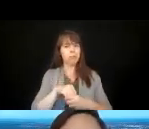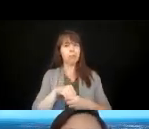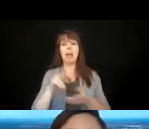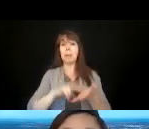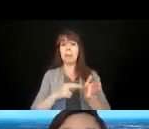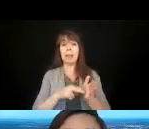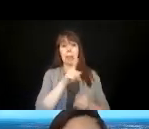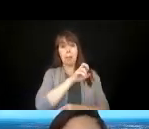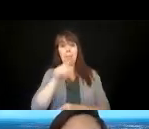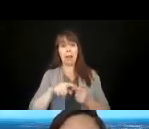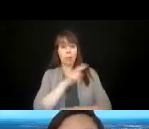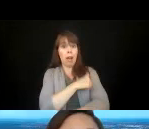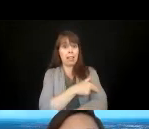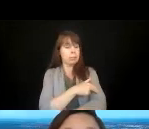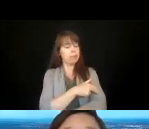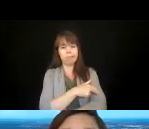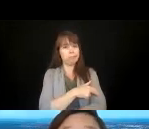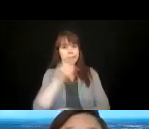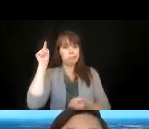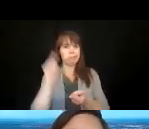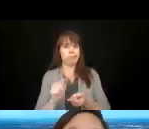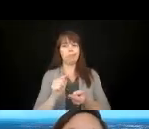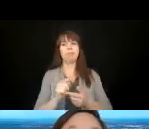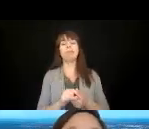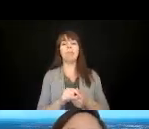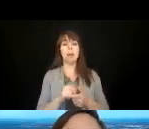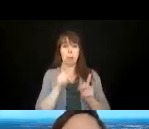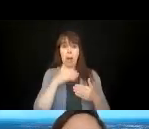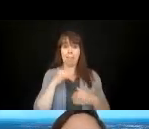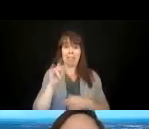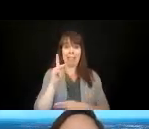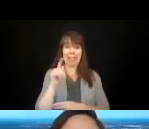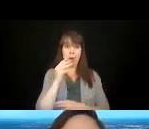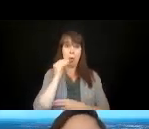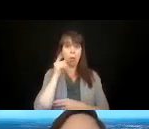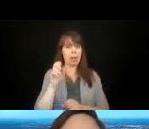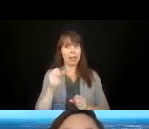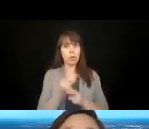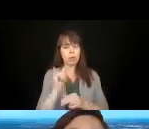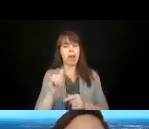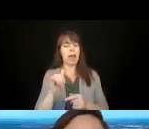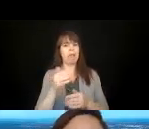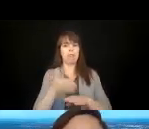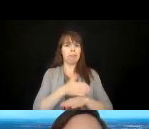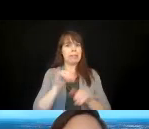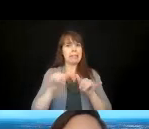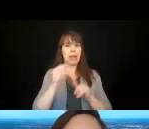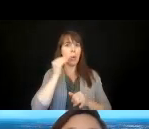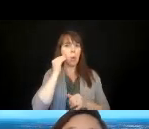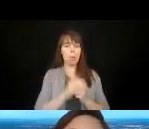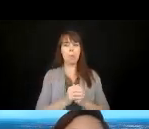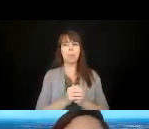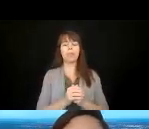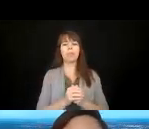readmissions and ED utilization for these patients who have this kit at home. We also have built our house call program. We